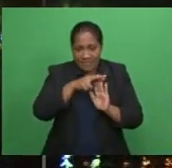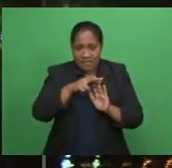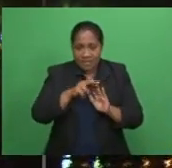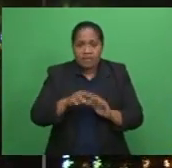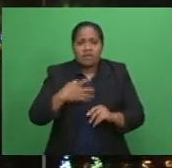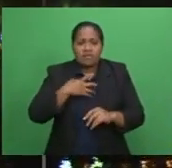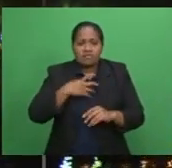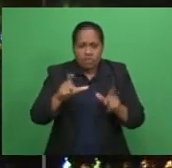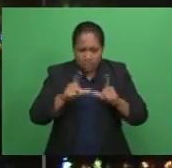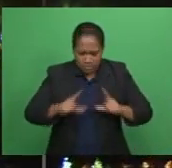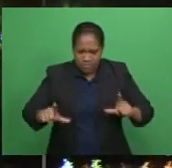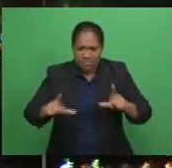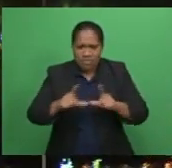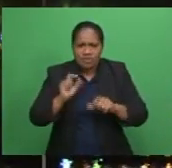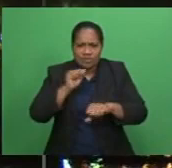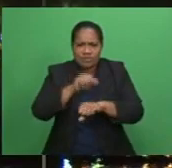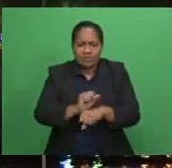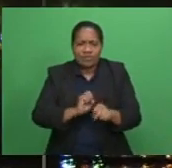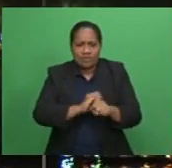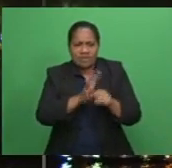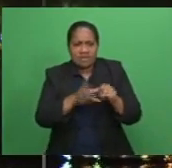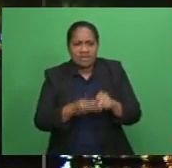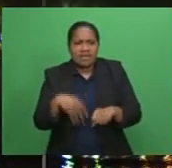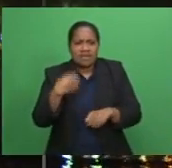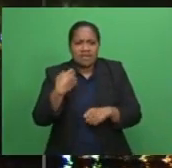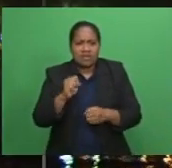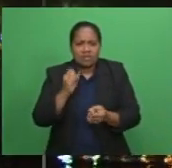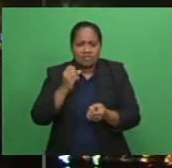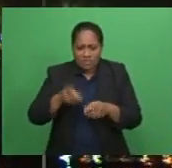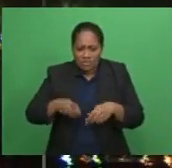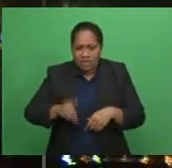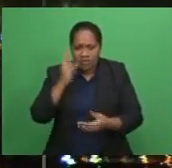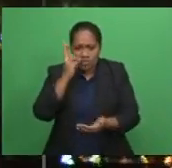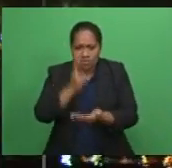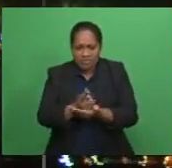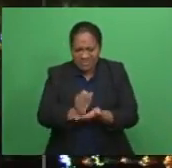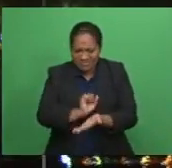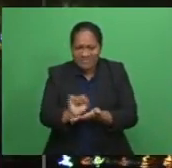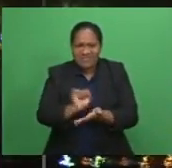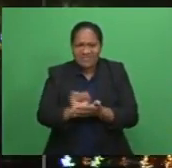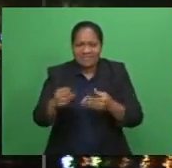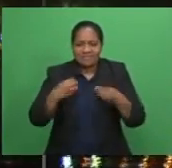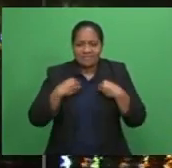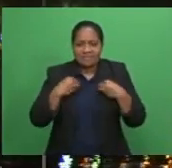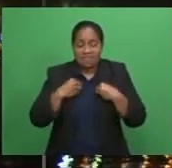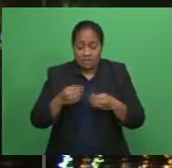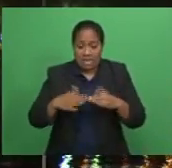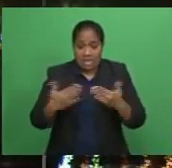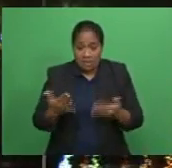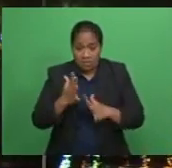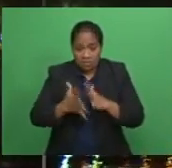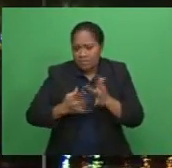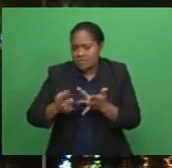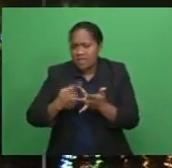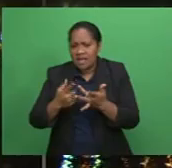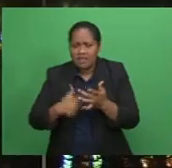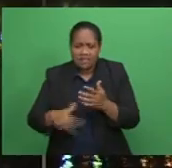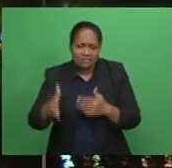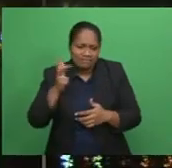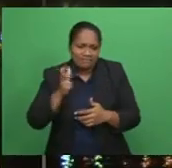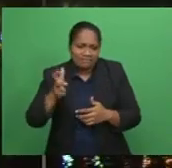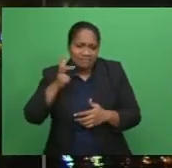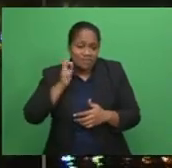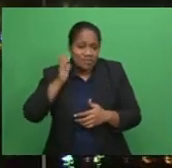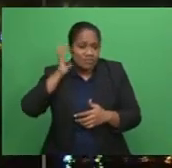battle COVID-19 and no direction for real estate sector. Now for these stories and others, tune in daily to our sister radio station